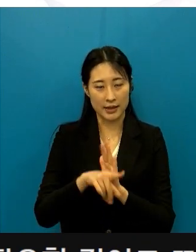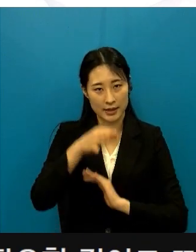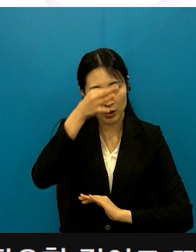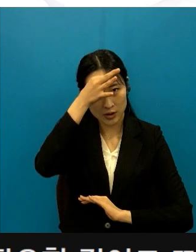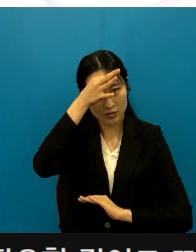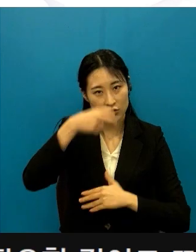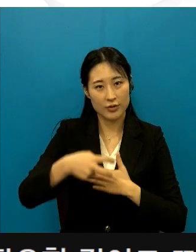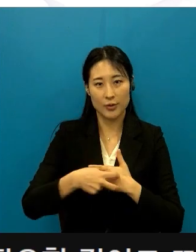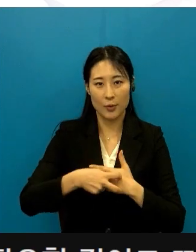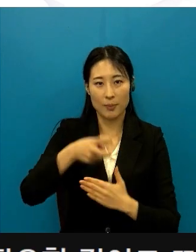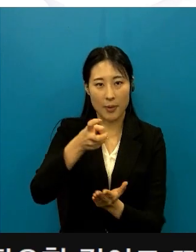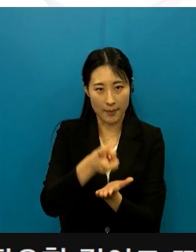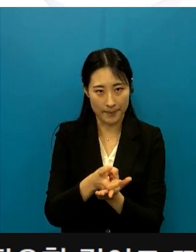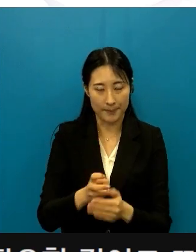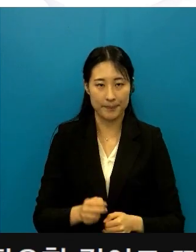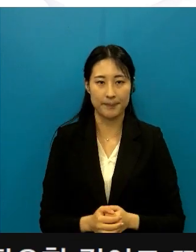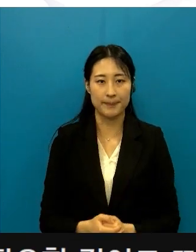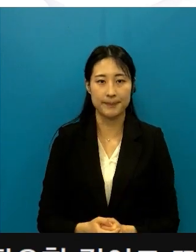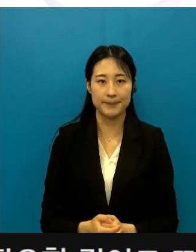the various export.